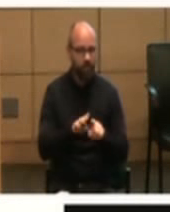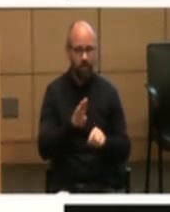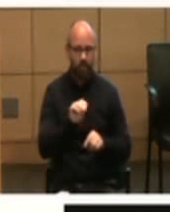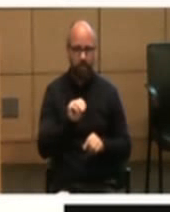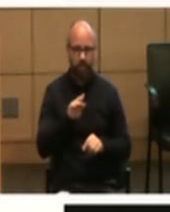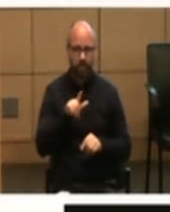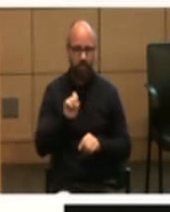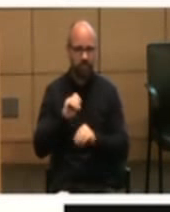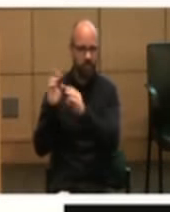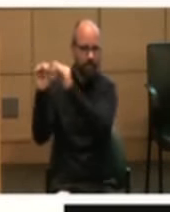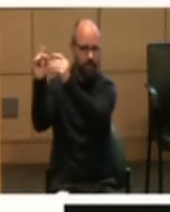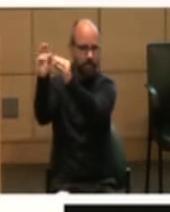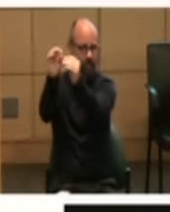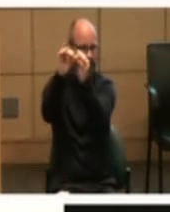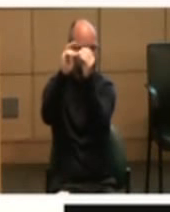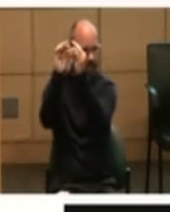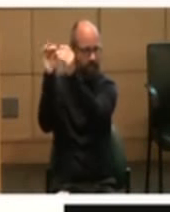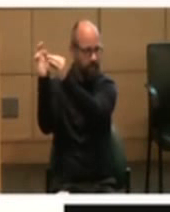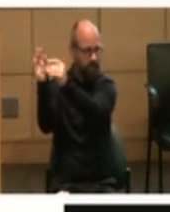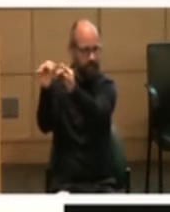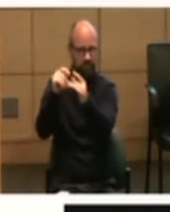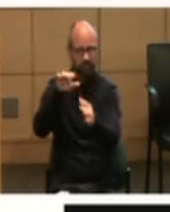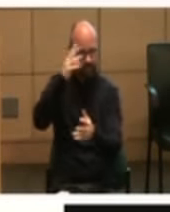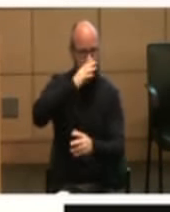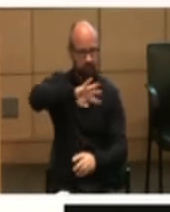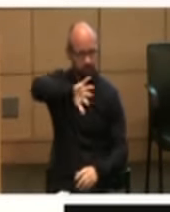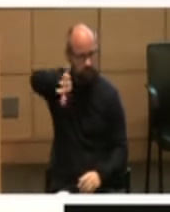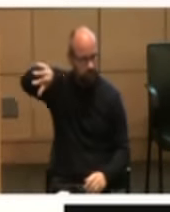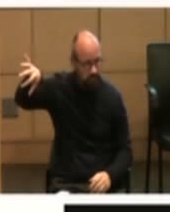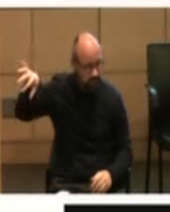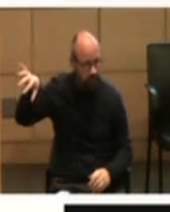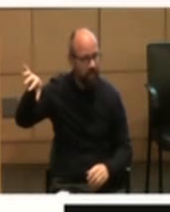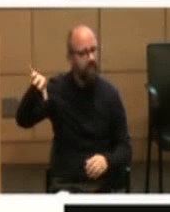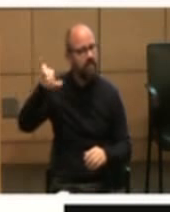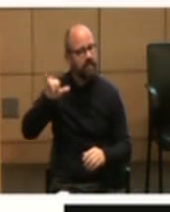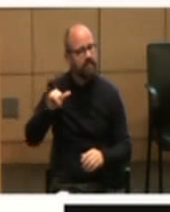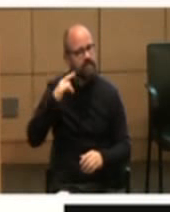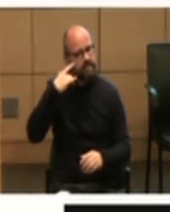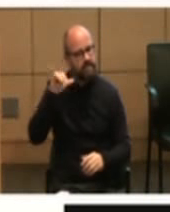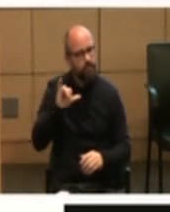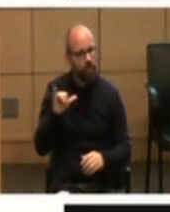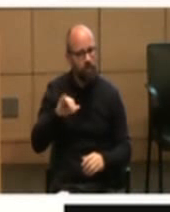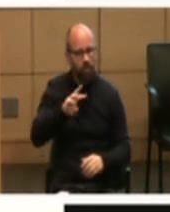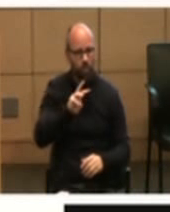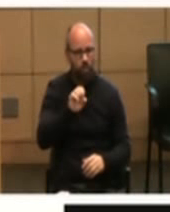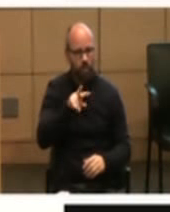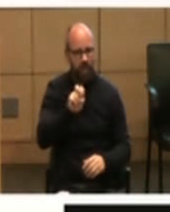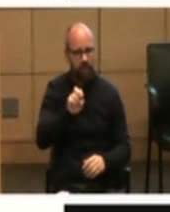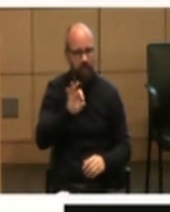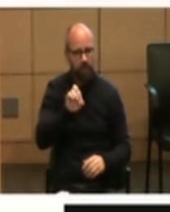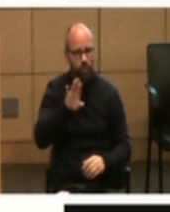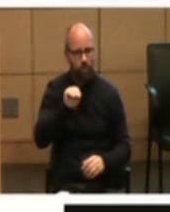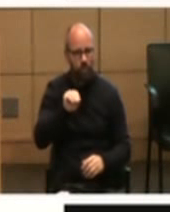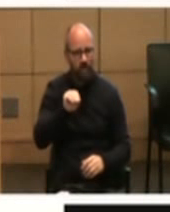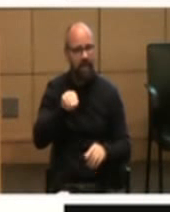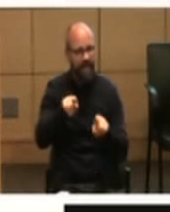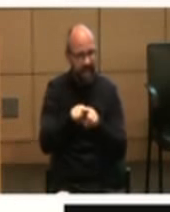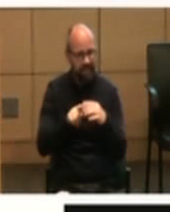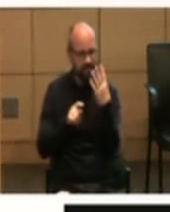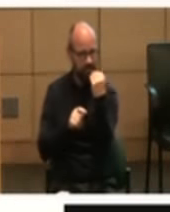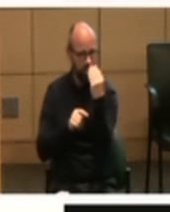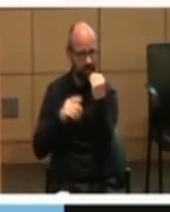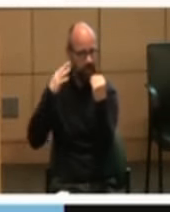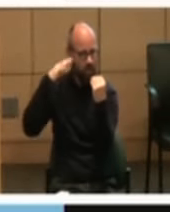have a similar spectrum or similar shape of the waveform as the noise. So this is really